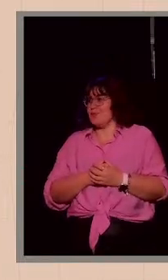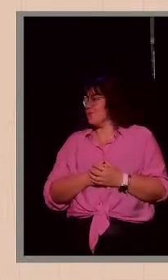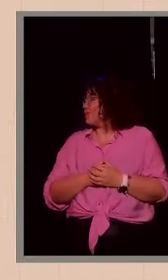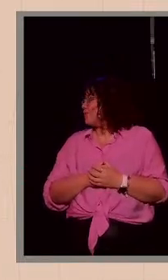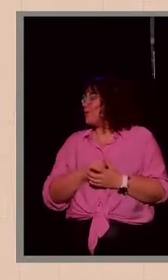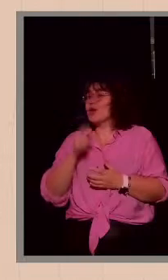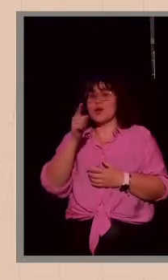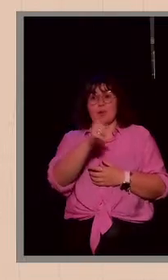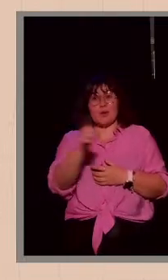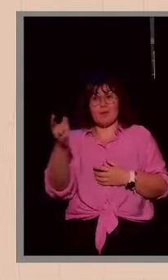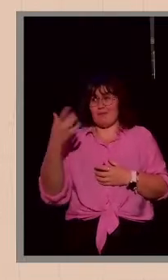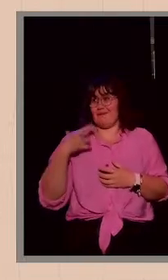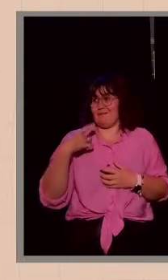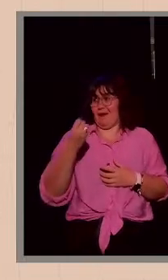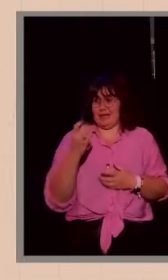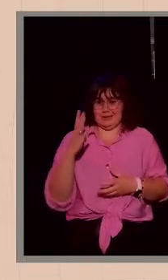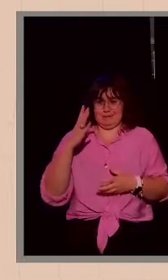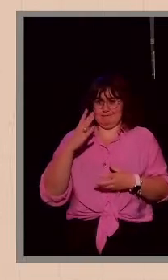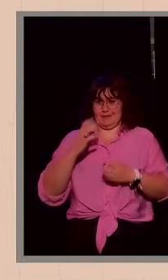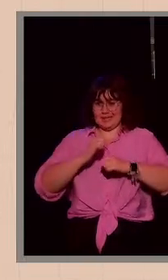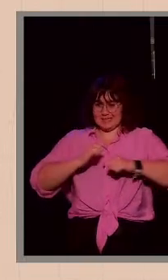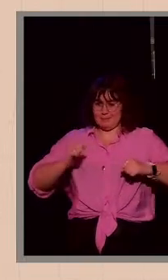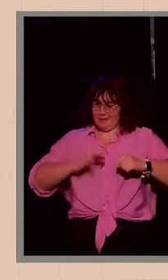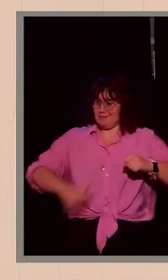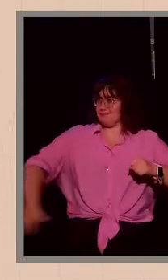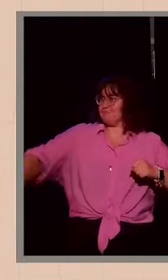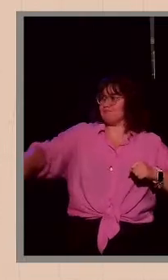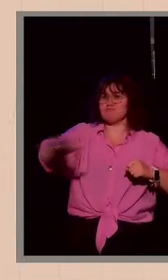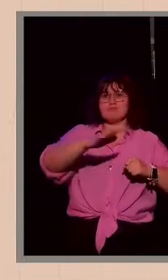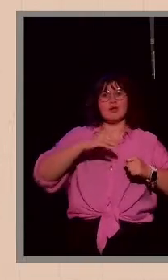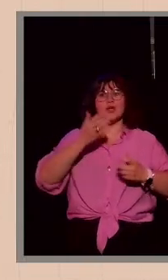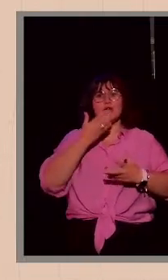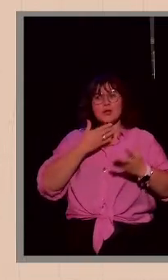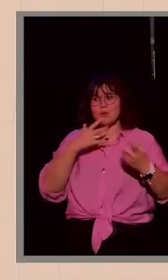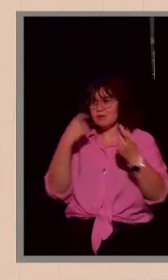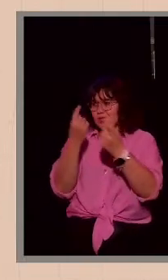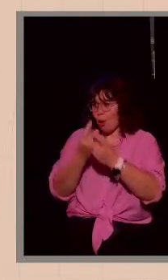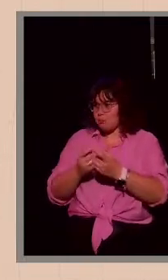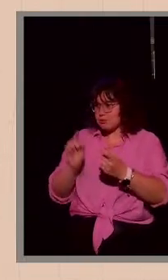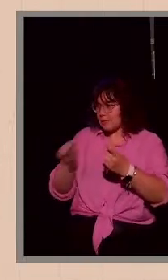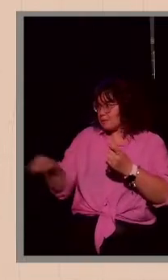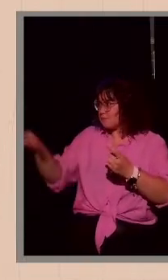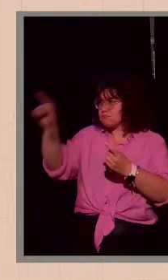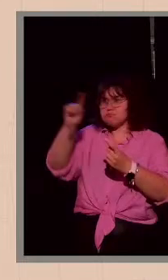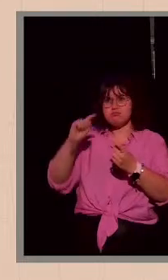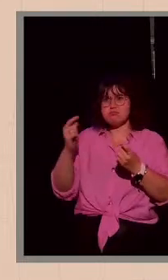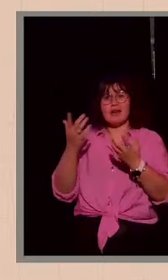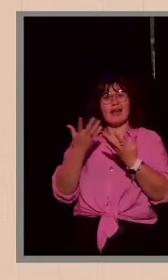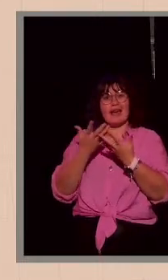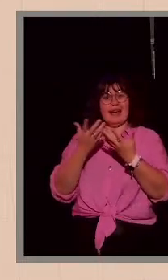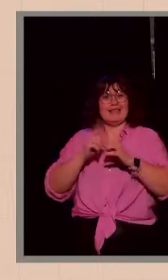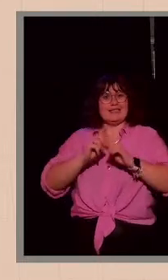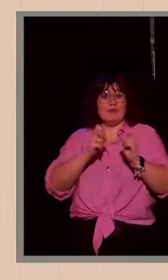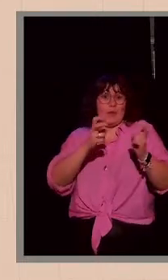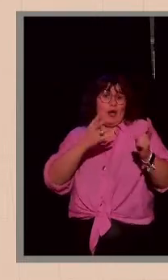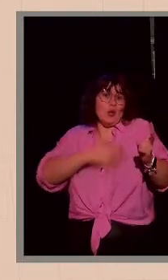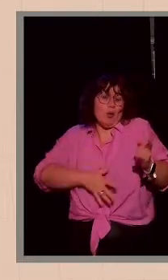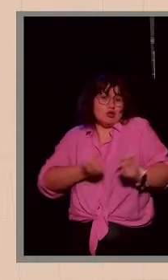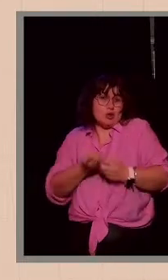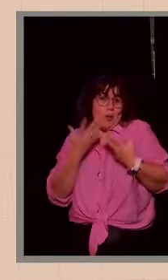You're invited to use the space and the things here in whatever way you want to in order to